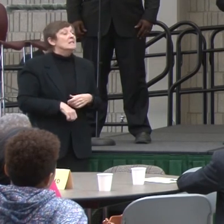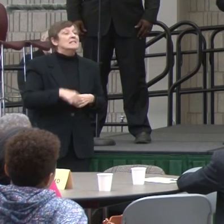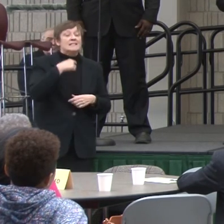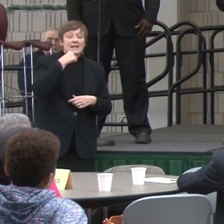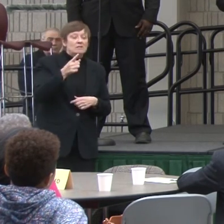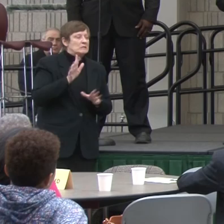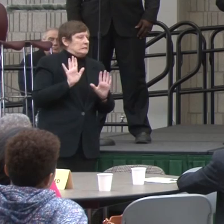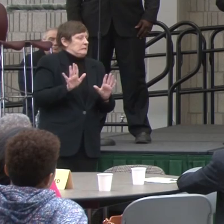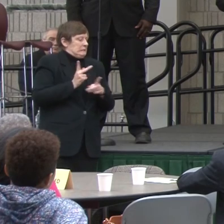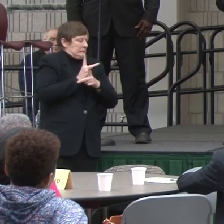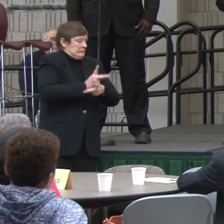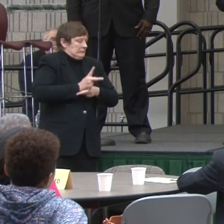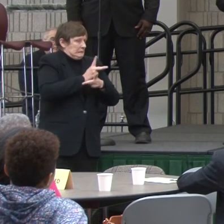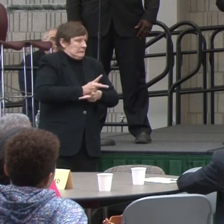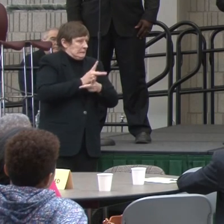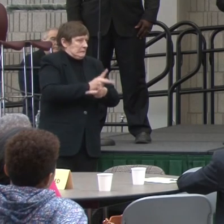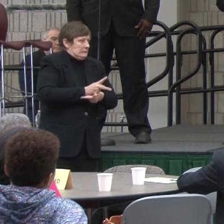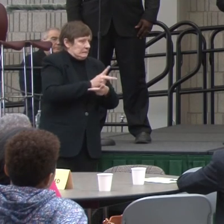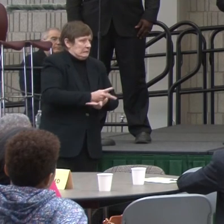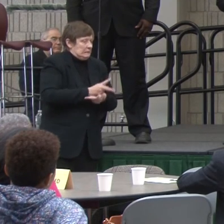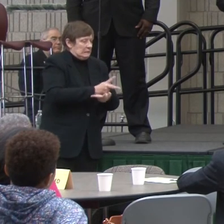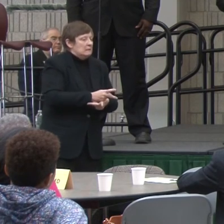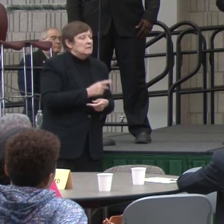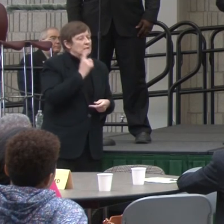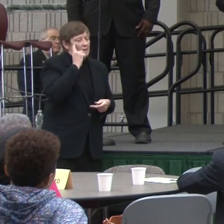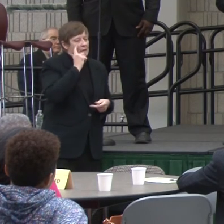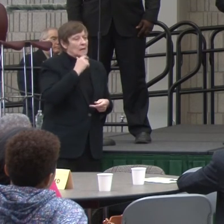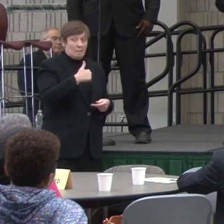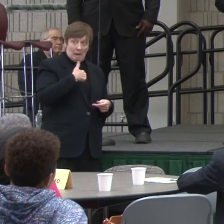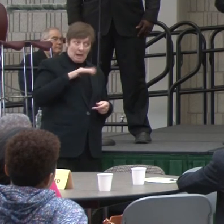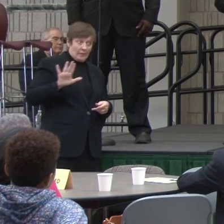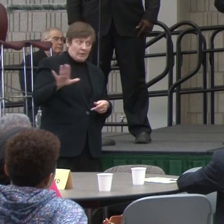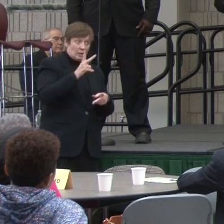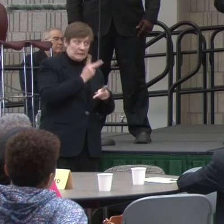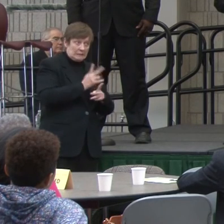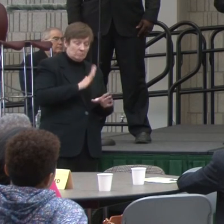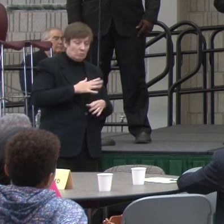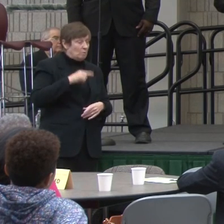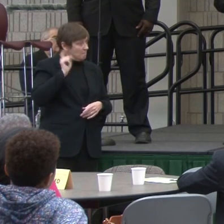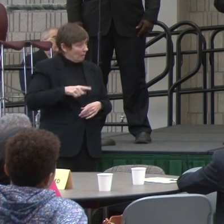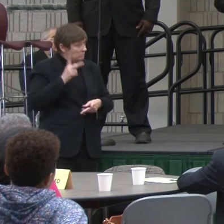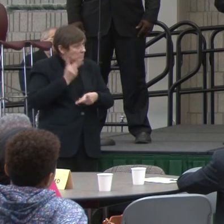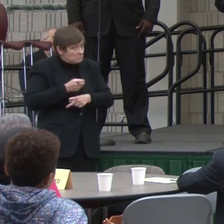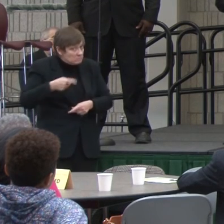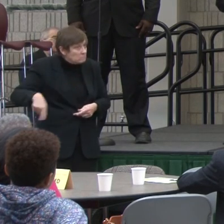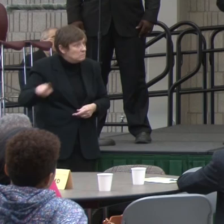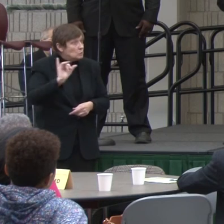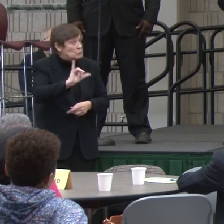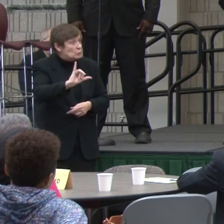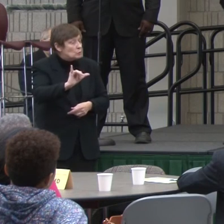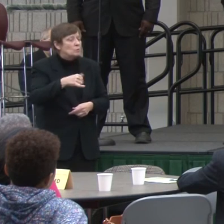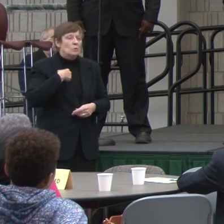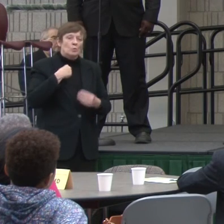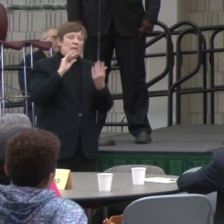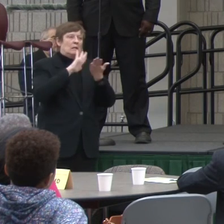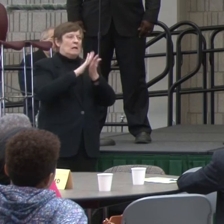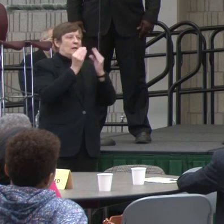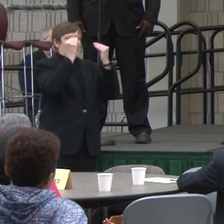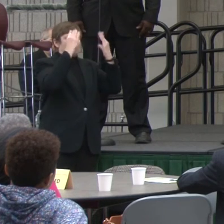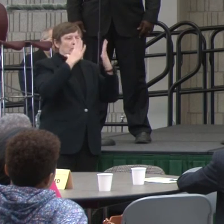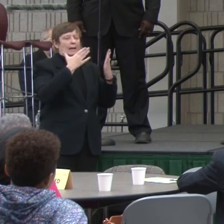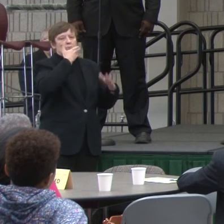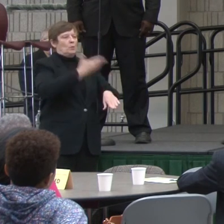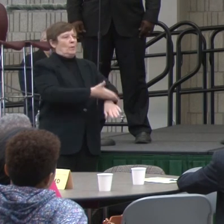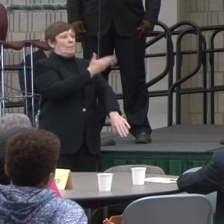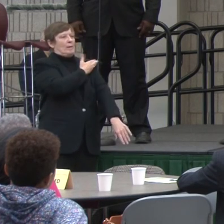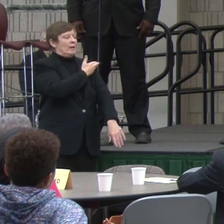tread lightly towards other people's troubles. Am I my brother's keeper? We educate ourselves for the betterment of self. We learn not